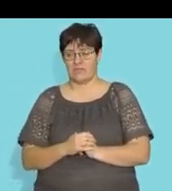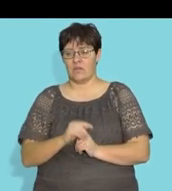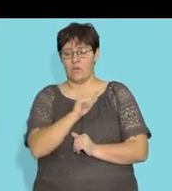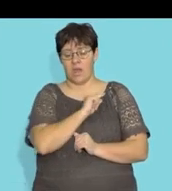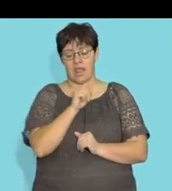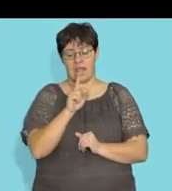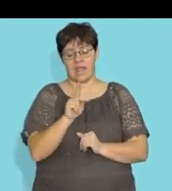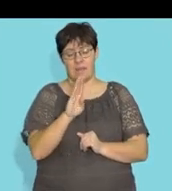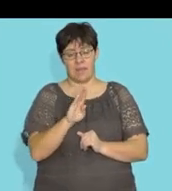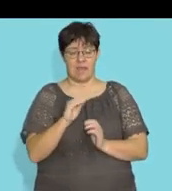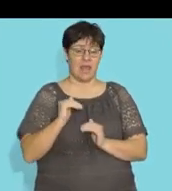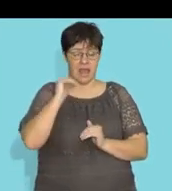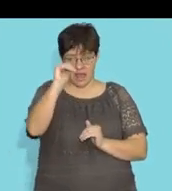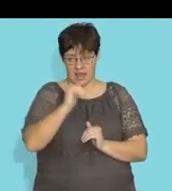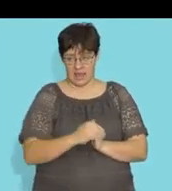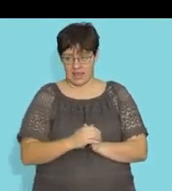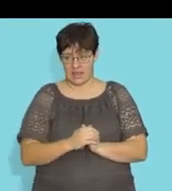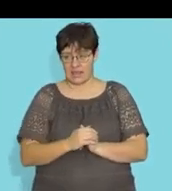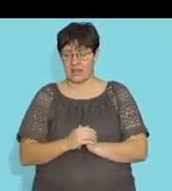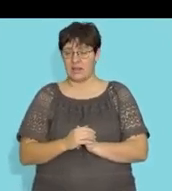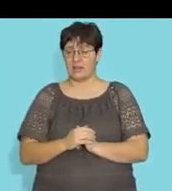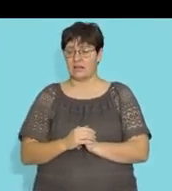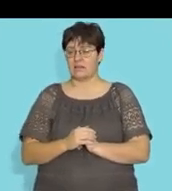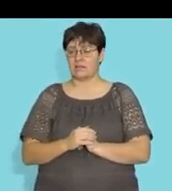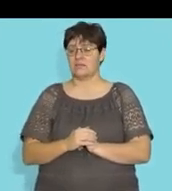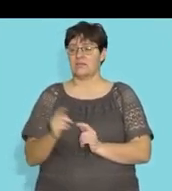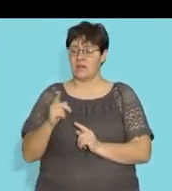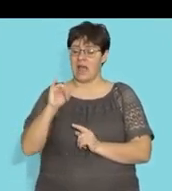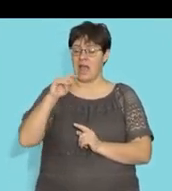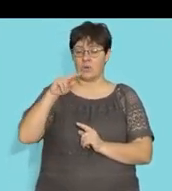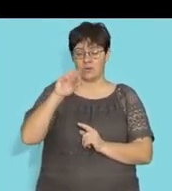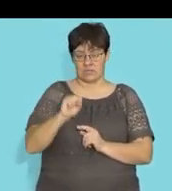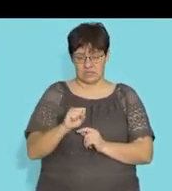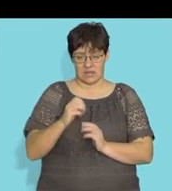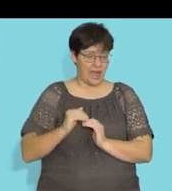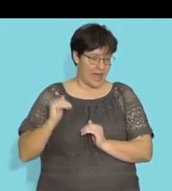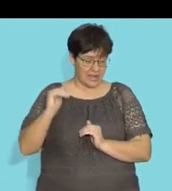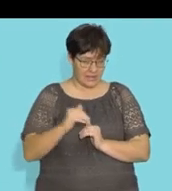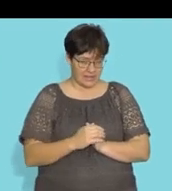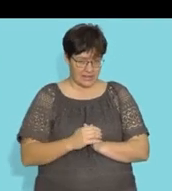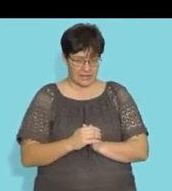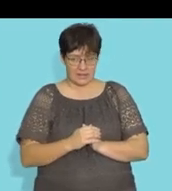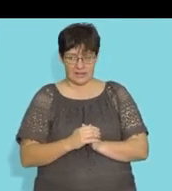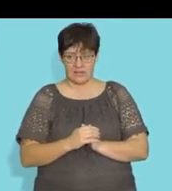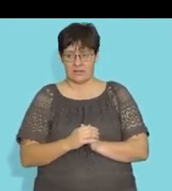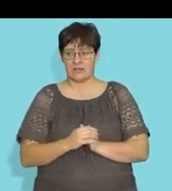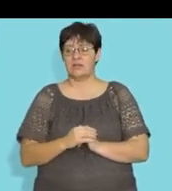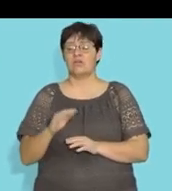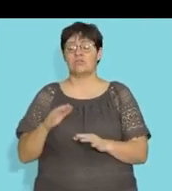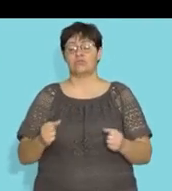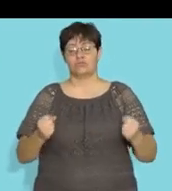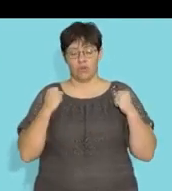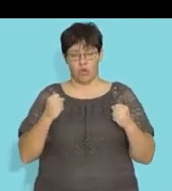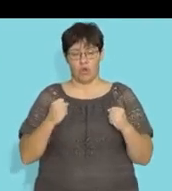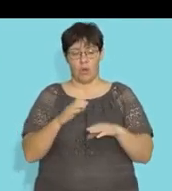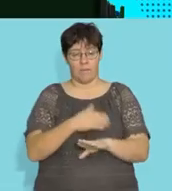Because the Kb value is so high and there's such a high concentration of ions, the strong base can